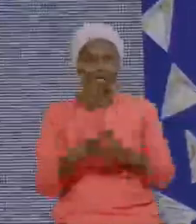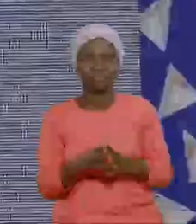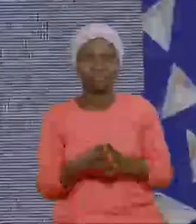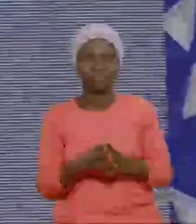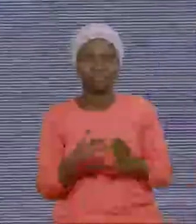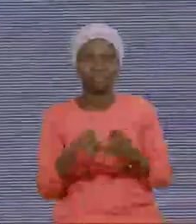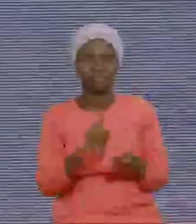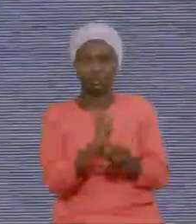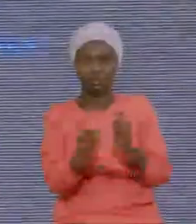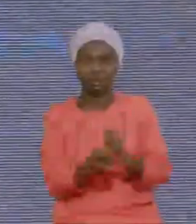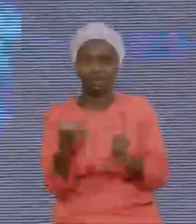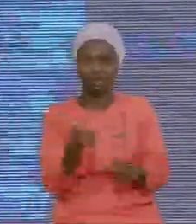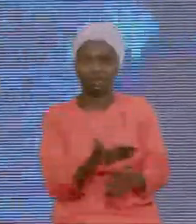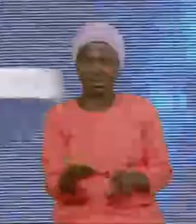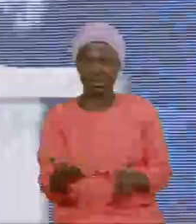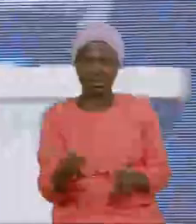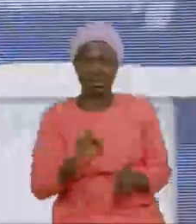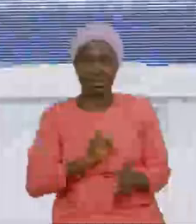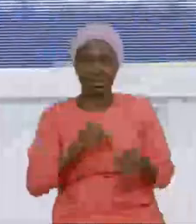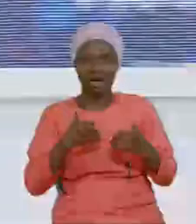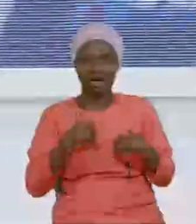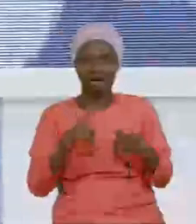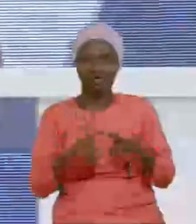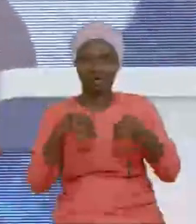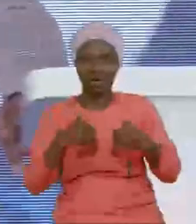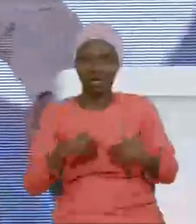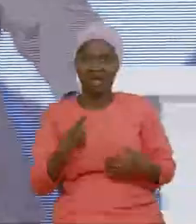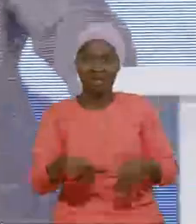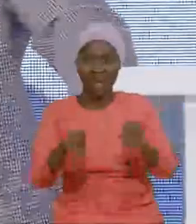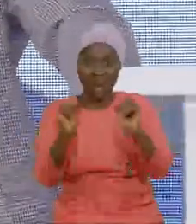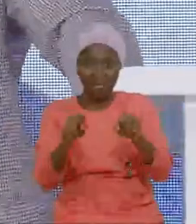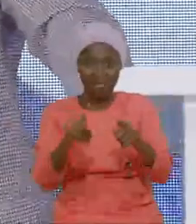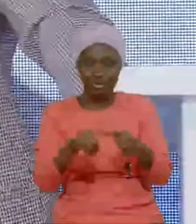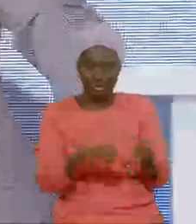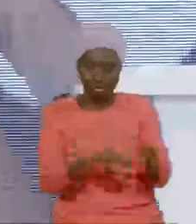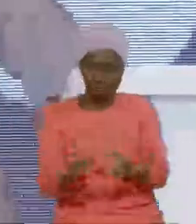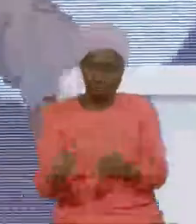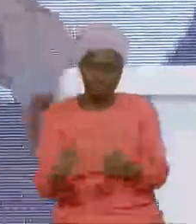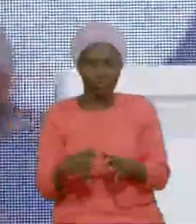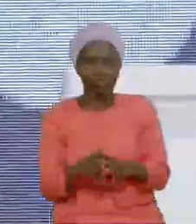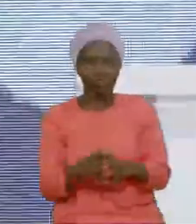To change anything, I have to have the ability to move.